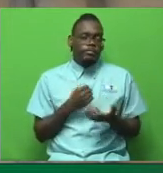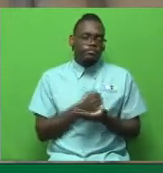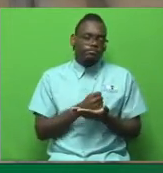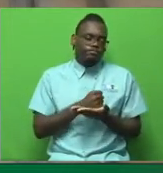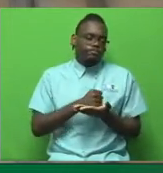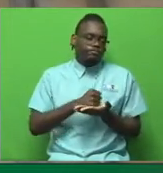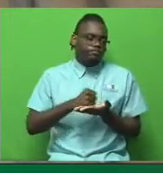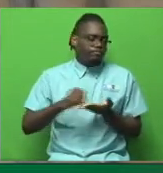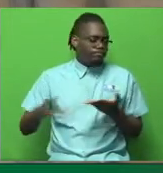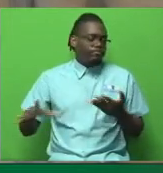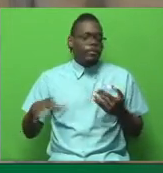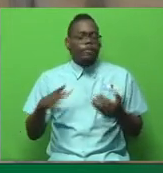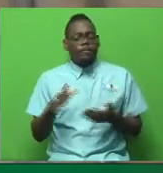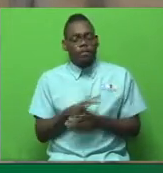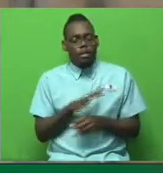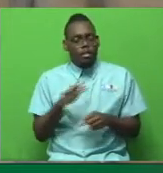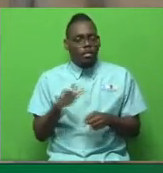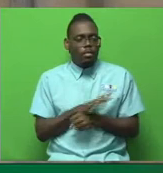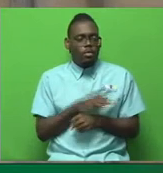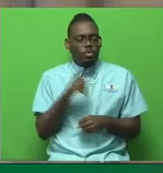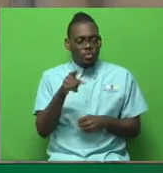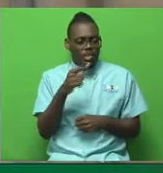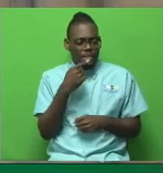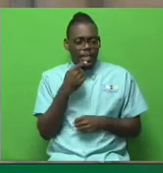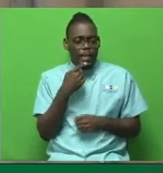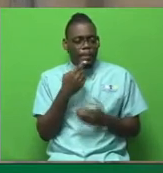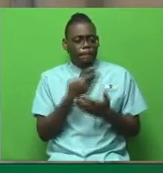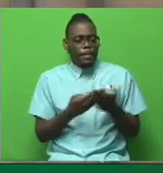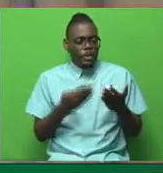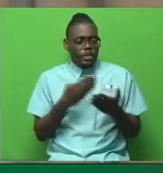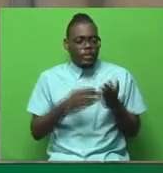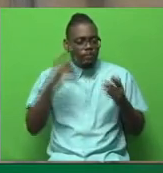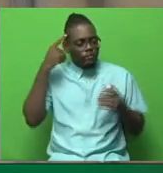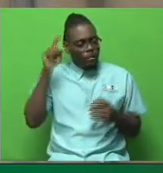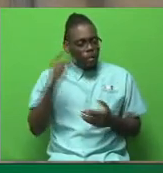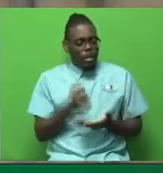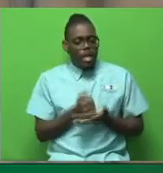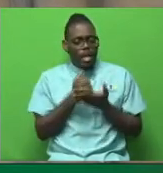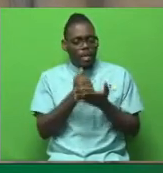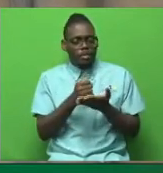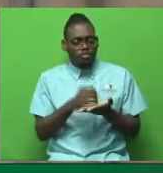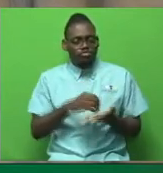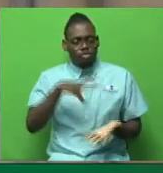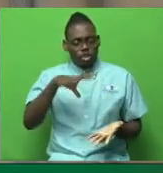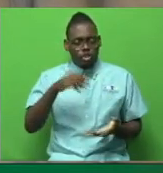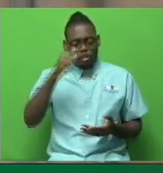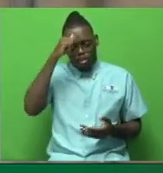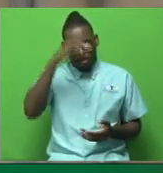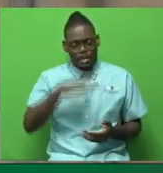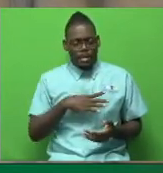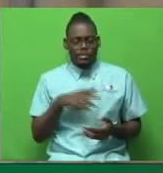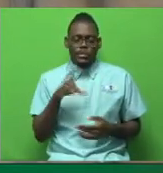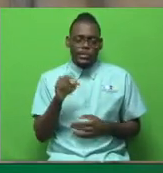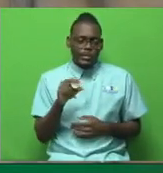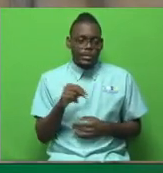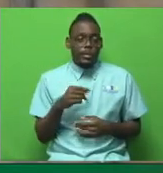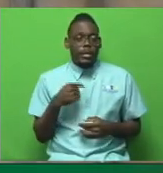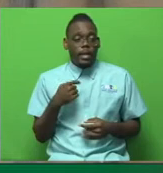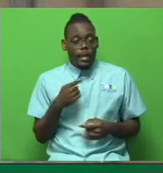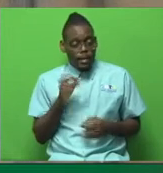that this is a rich man's budget and I think if we connect the dots we could see why